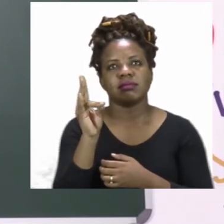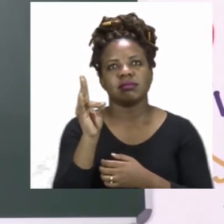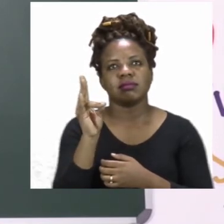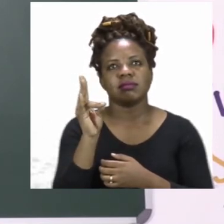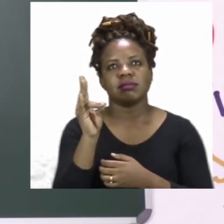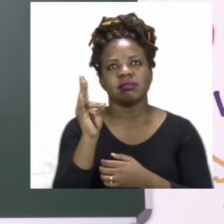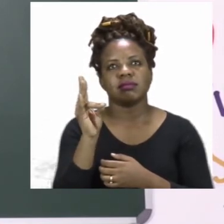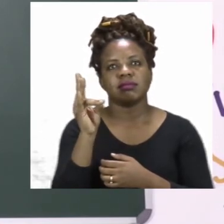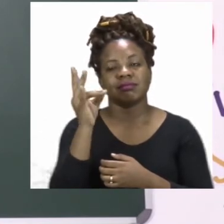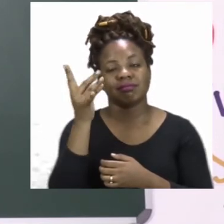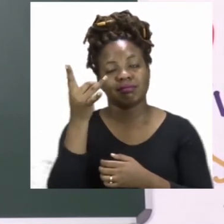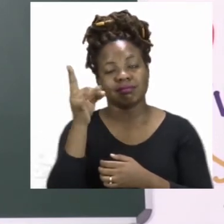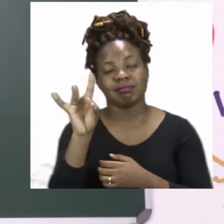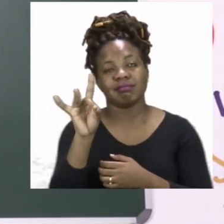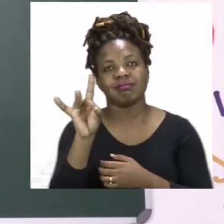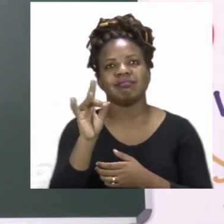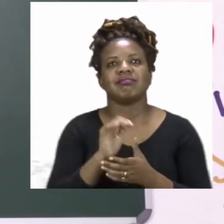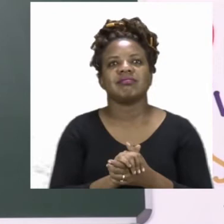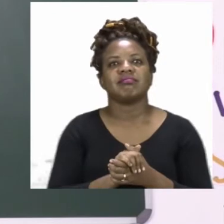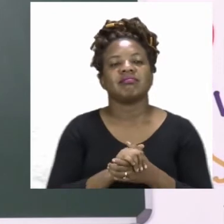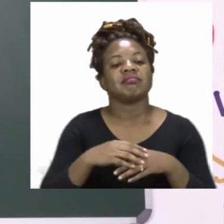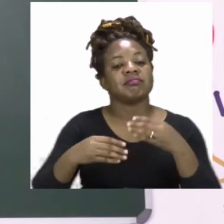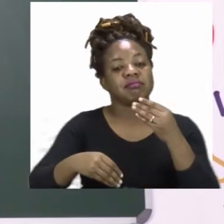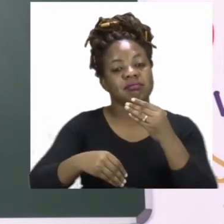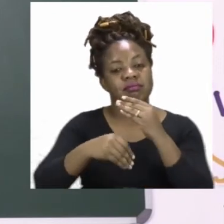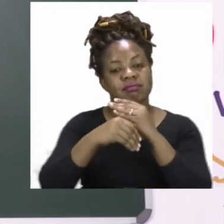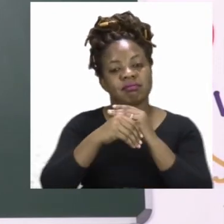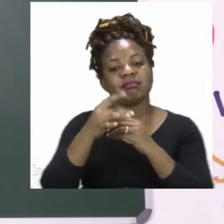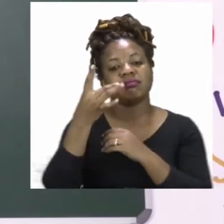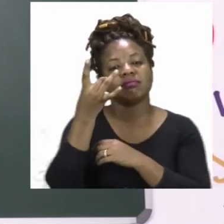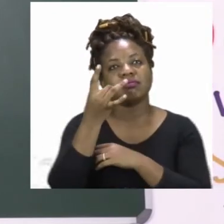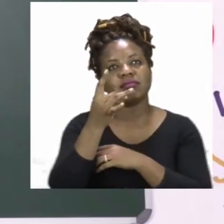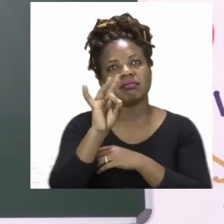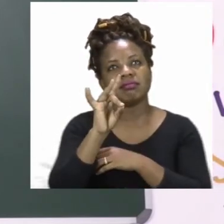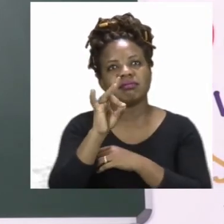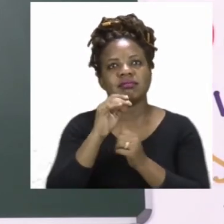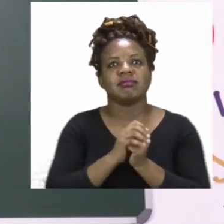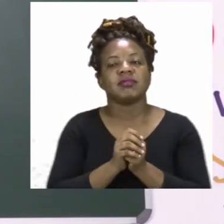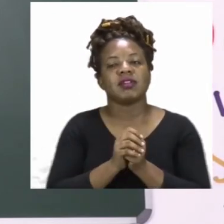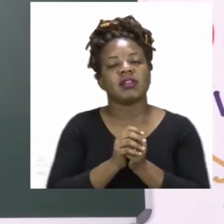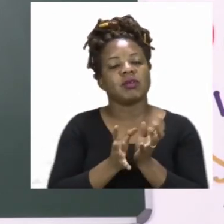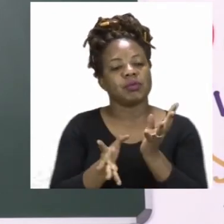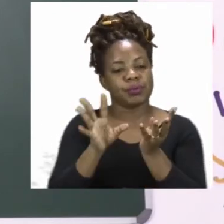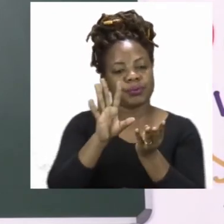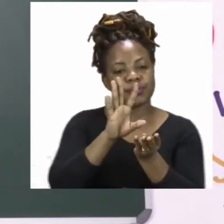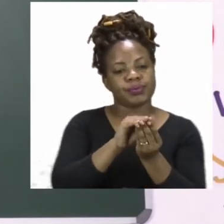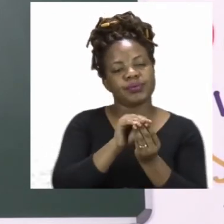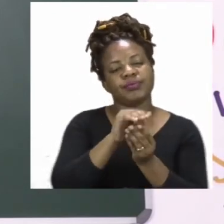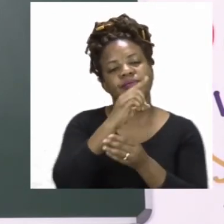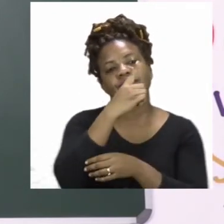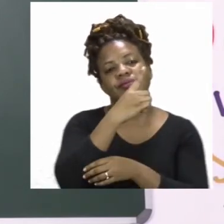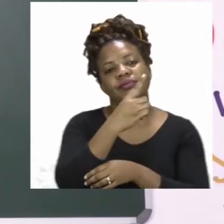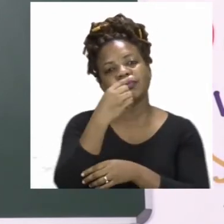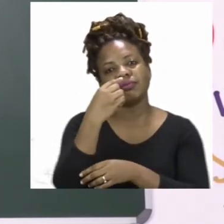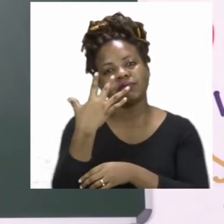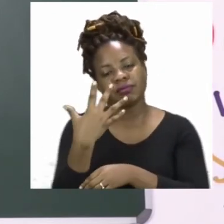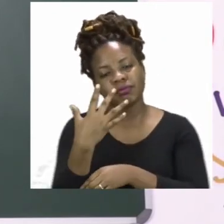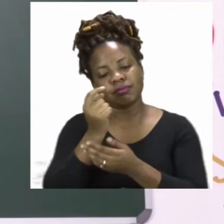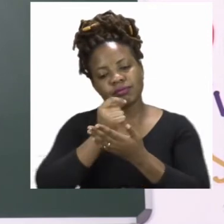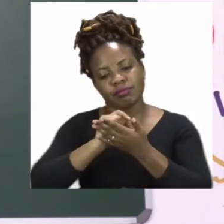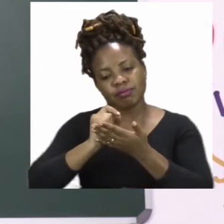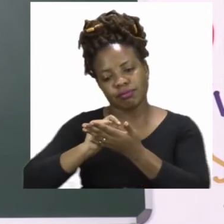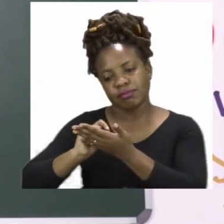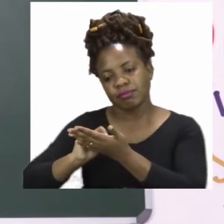7, and 8. Now I have written enough letters for all my friends. So